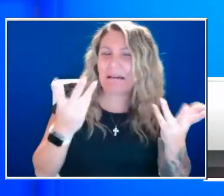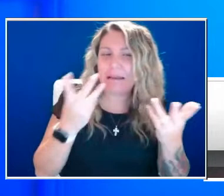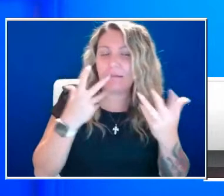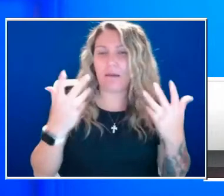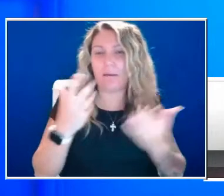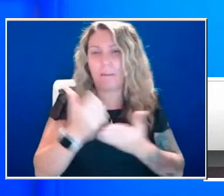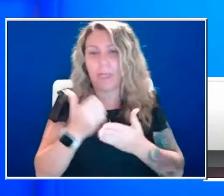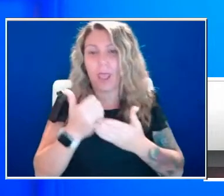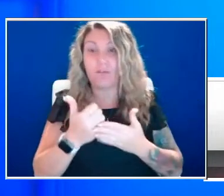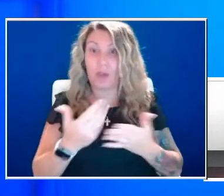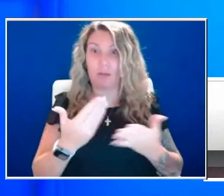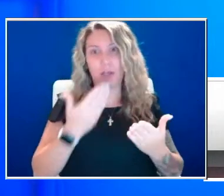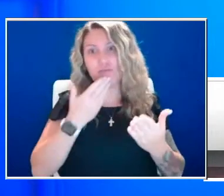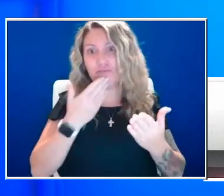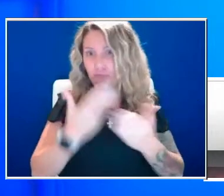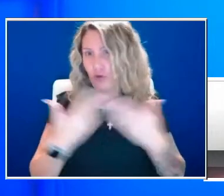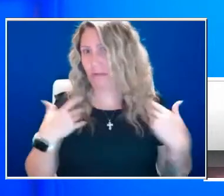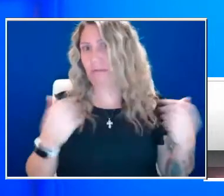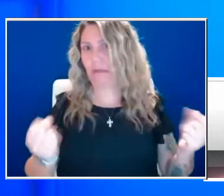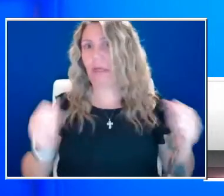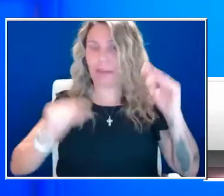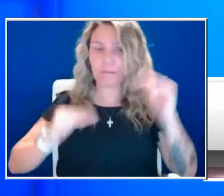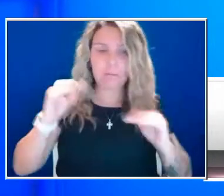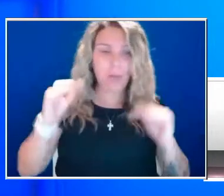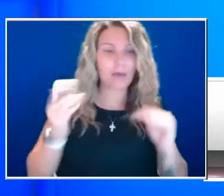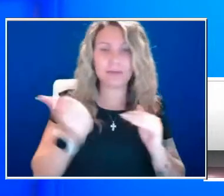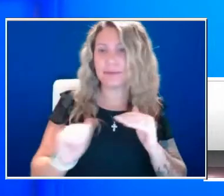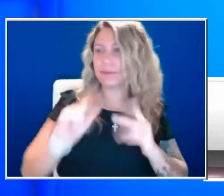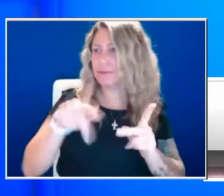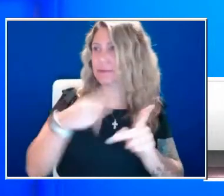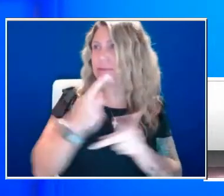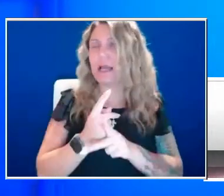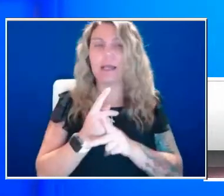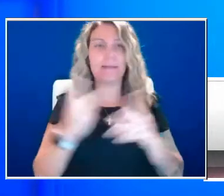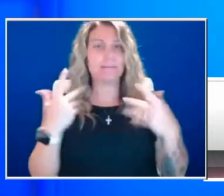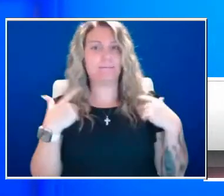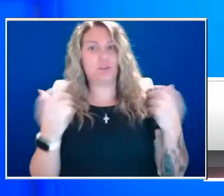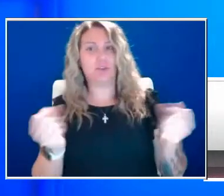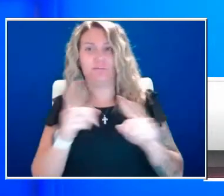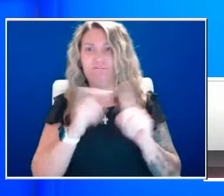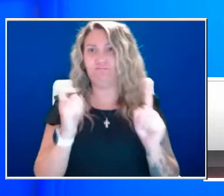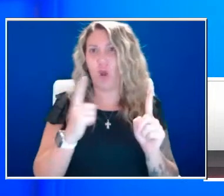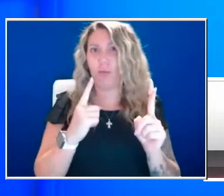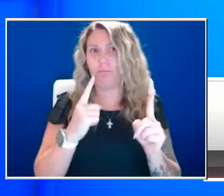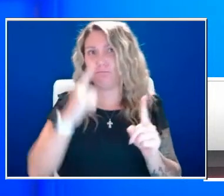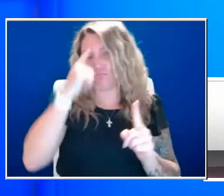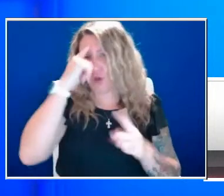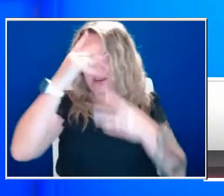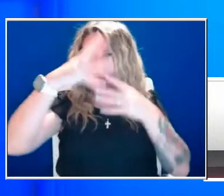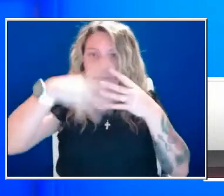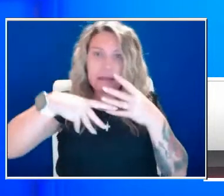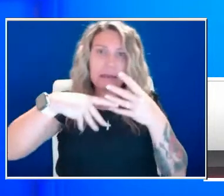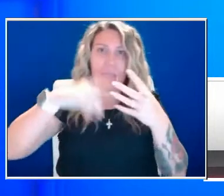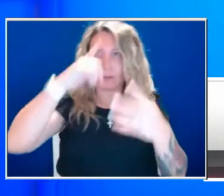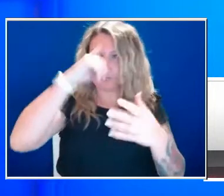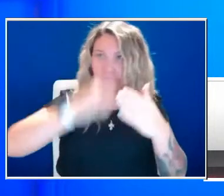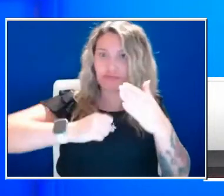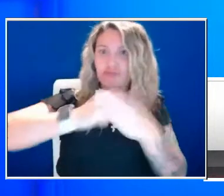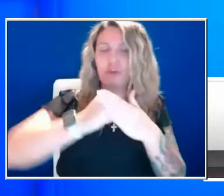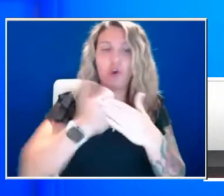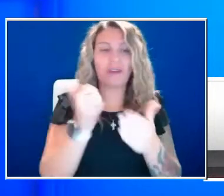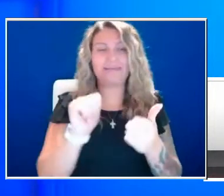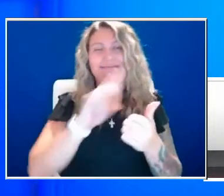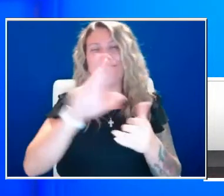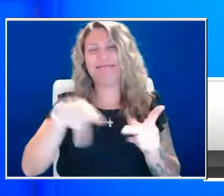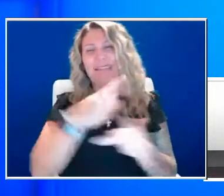for any kind of recovery, whether that's from brain bleeding or other kind of stroke or any sort of surgery or anything. And